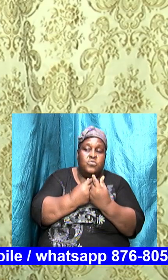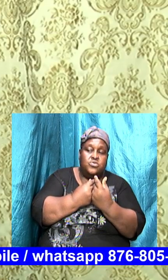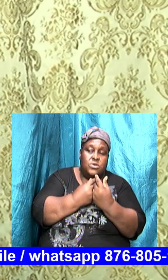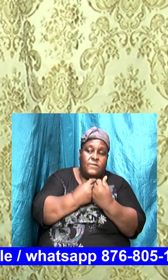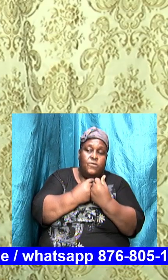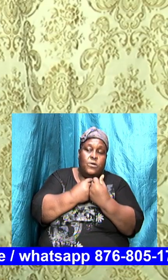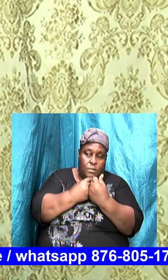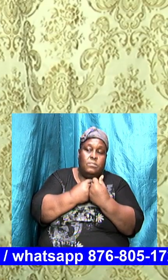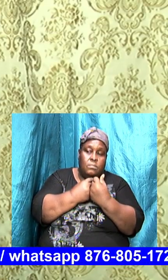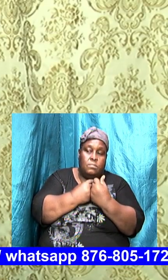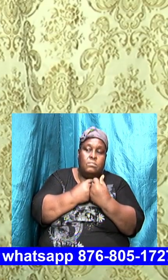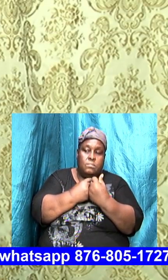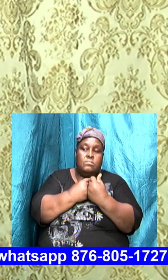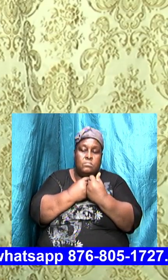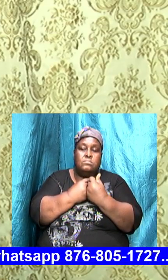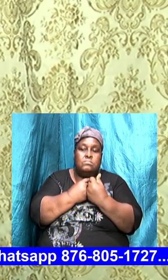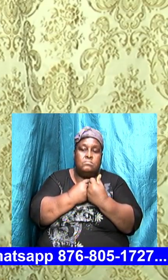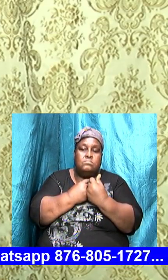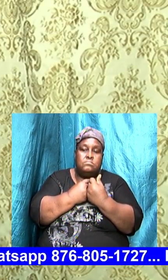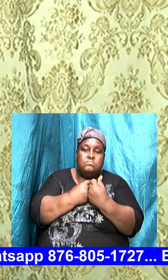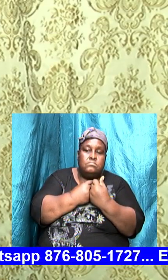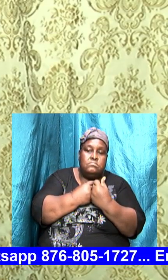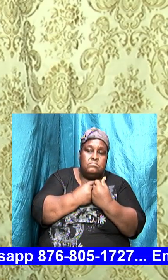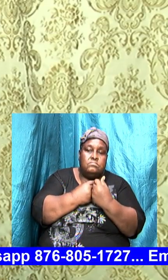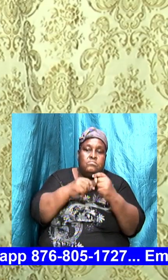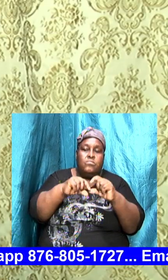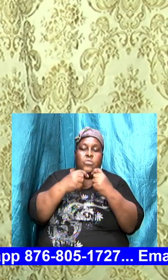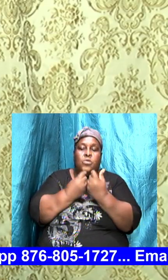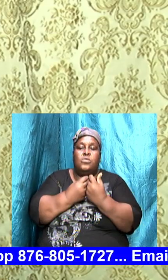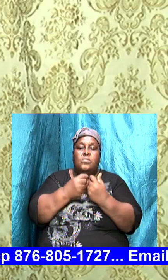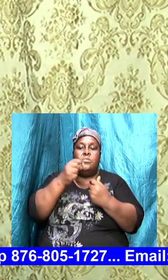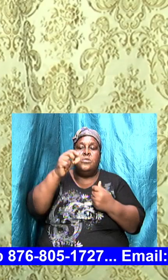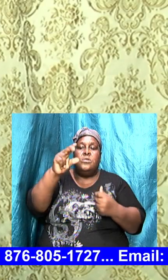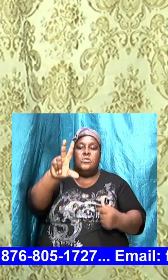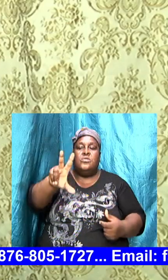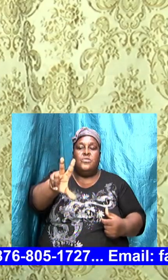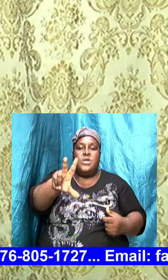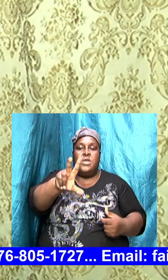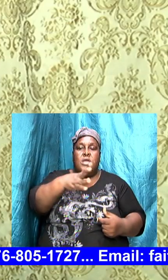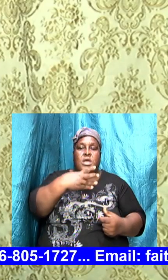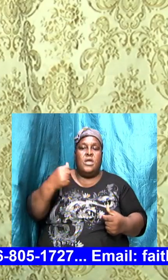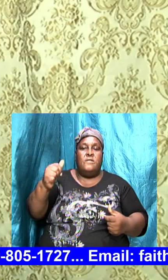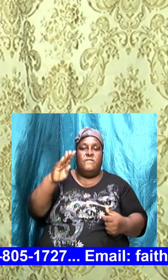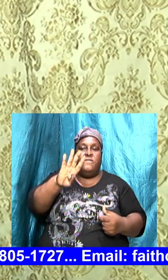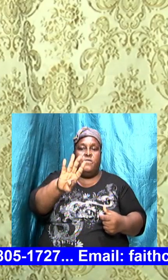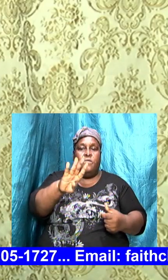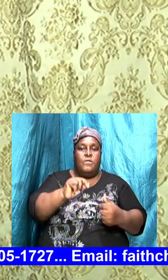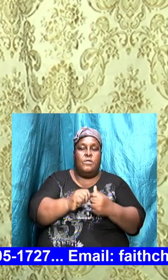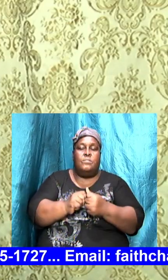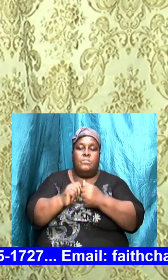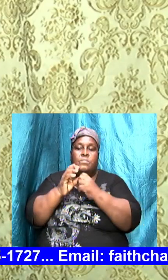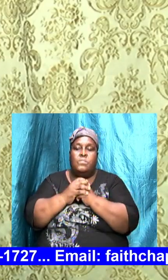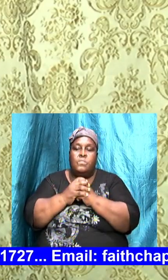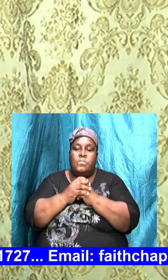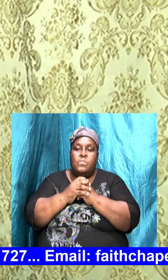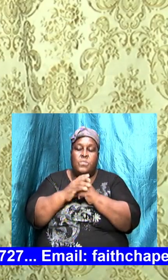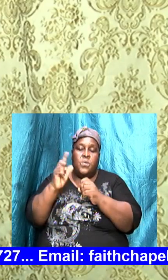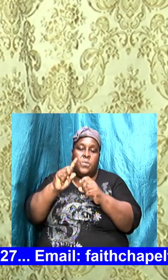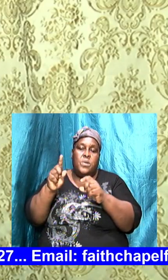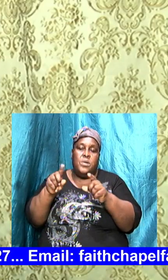it is, group 3 and 4. Yes. So it will be group 3 and 4. So